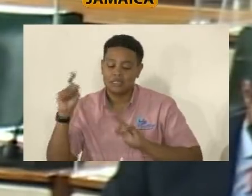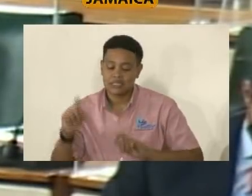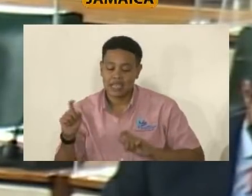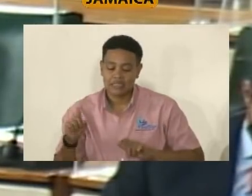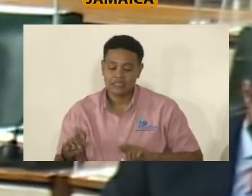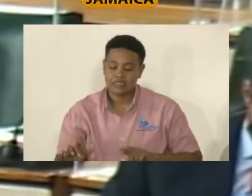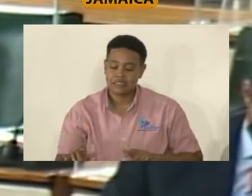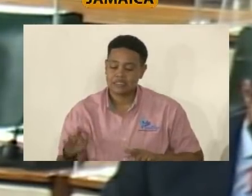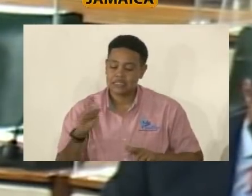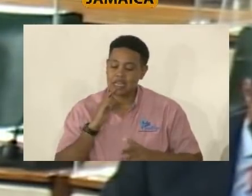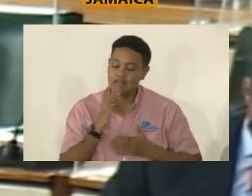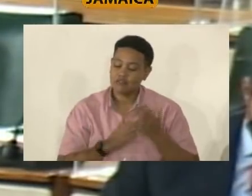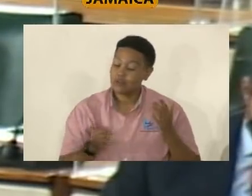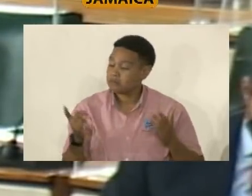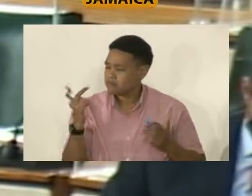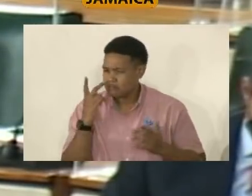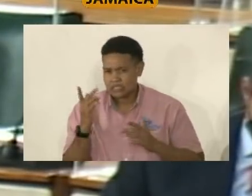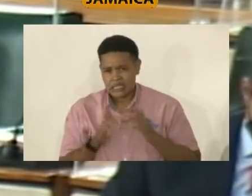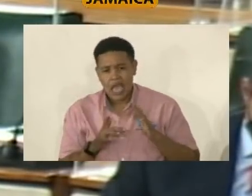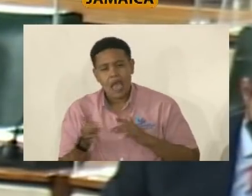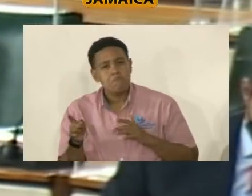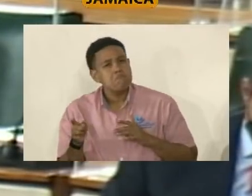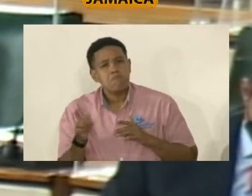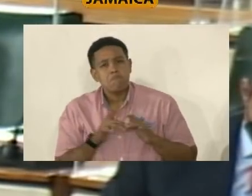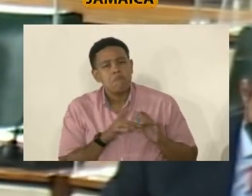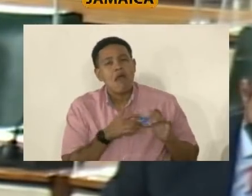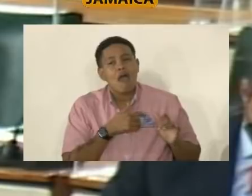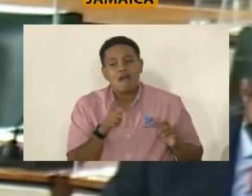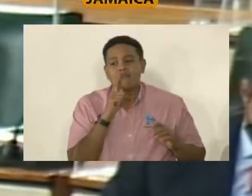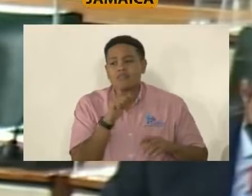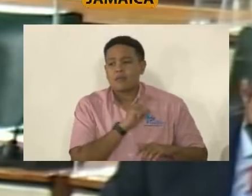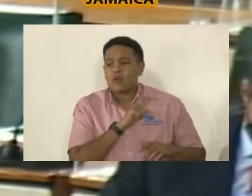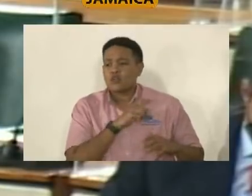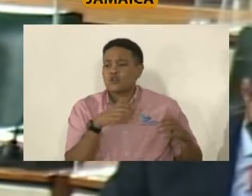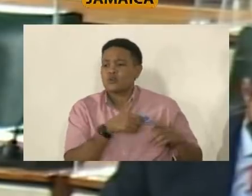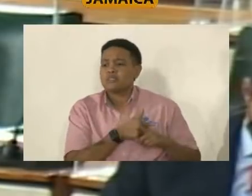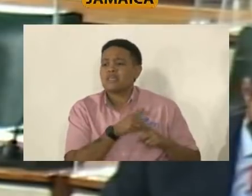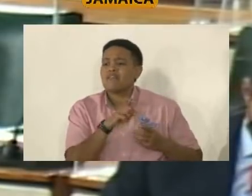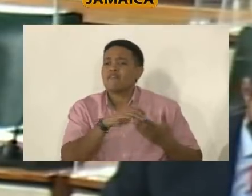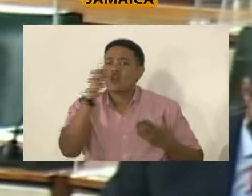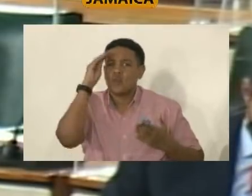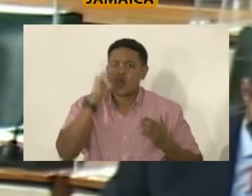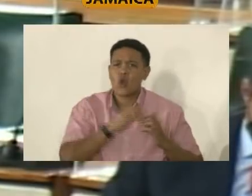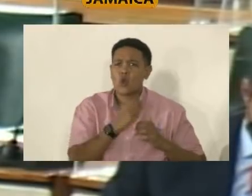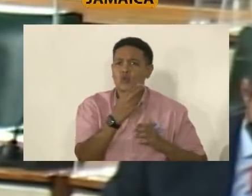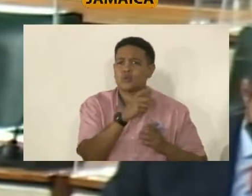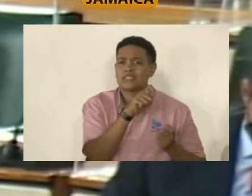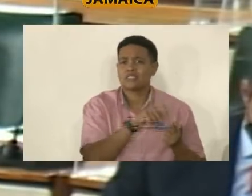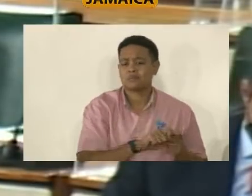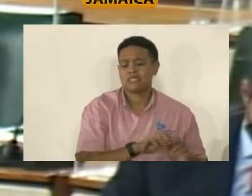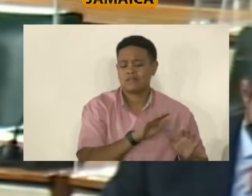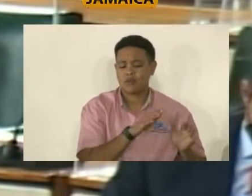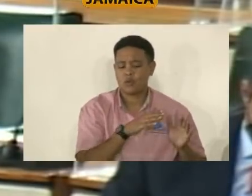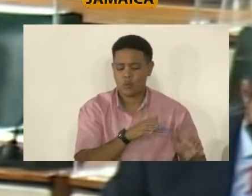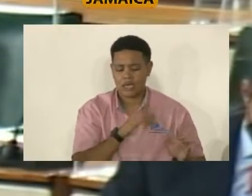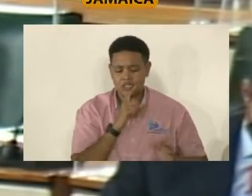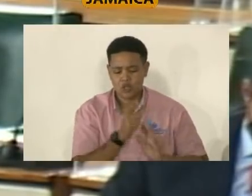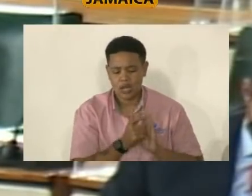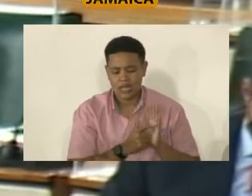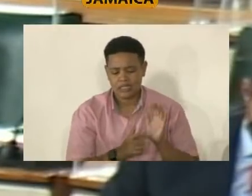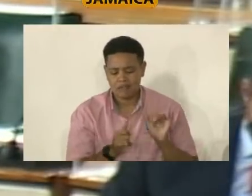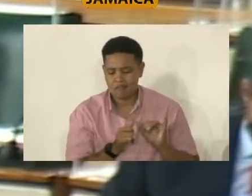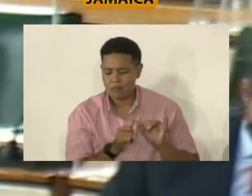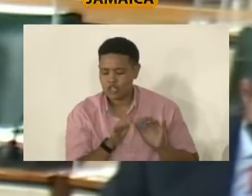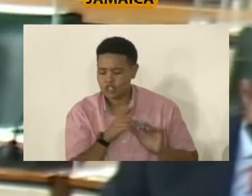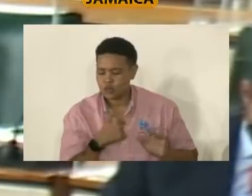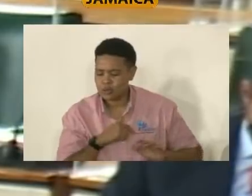and gaps were seen, and the security forces themselves had to learn how to use it in a particular way. So the legislative measures that we